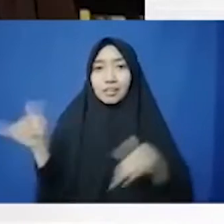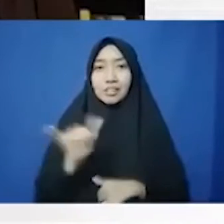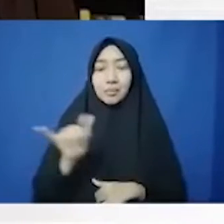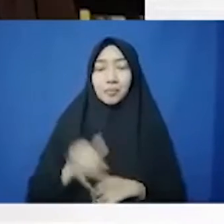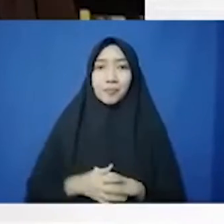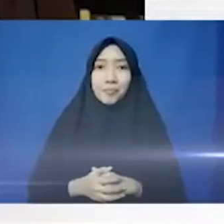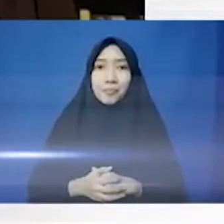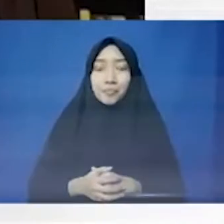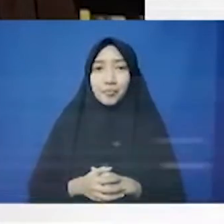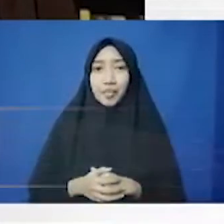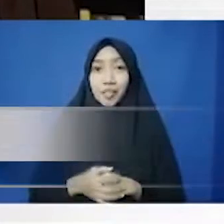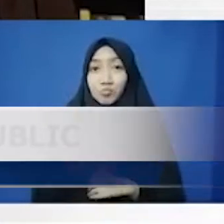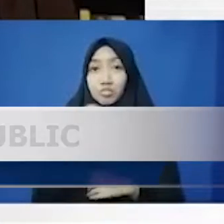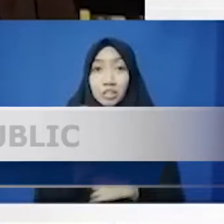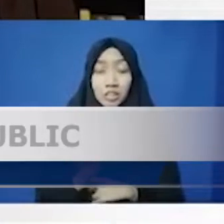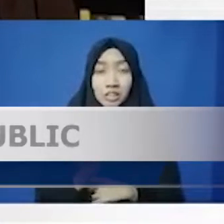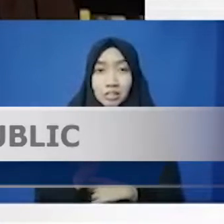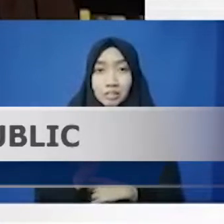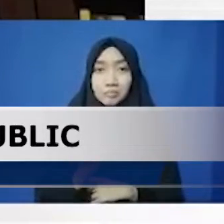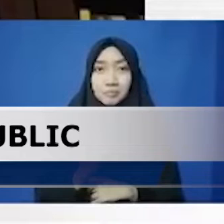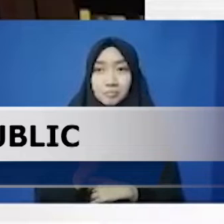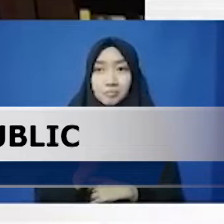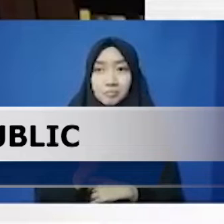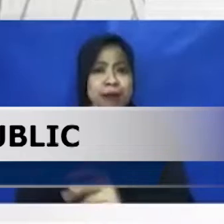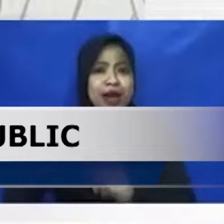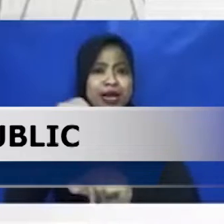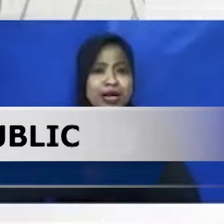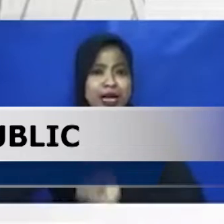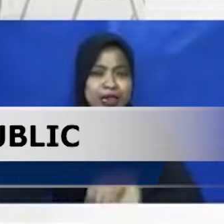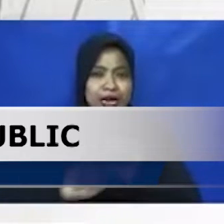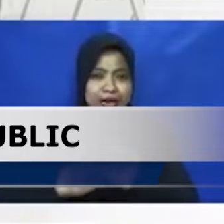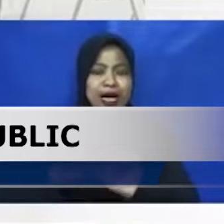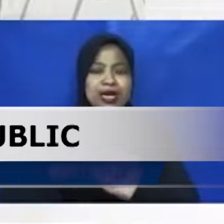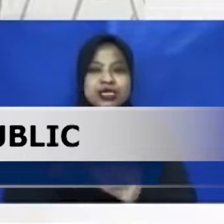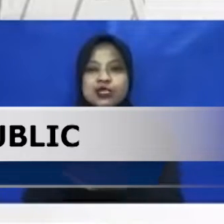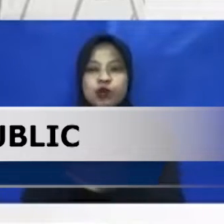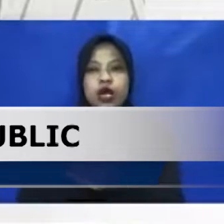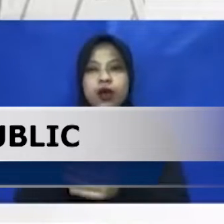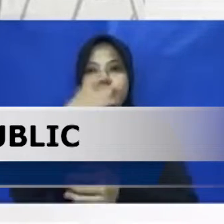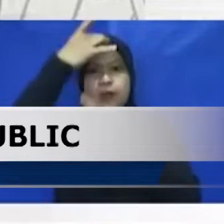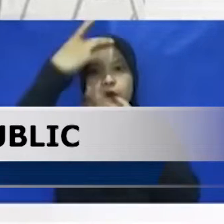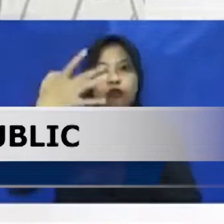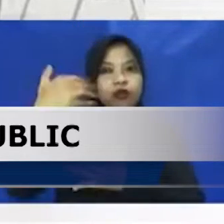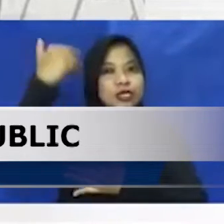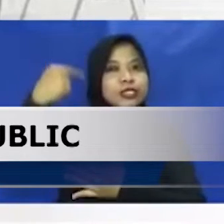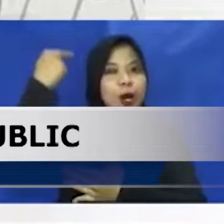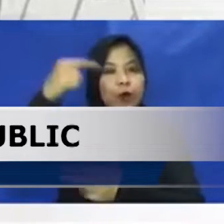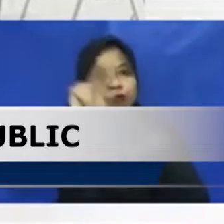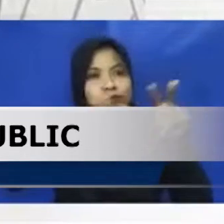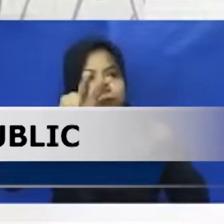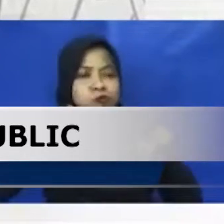The government, through the health ministry, guaranteed that the vaccine stock for public is sufficient. The government has